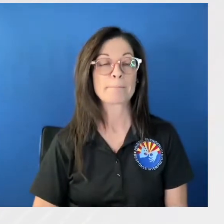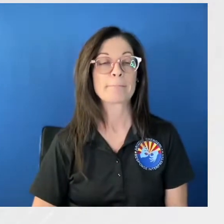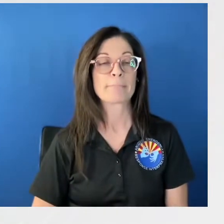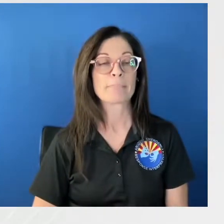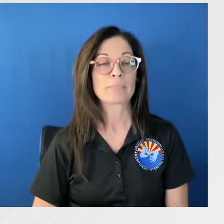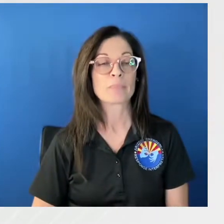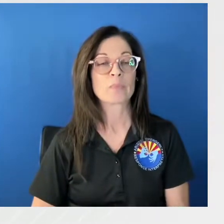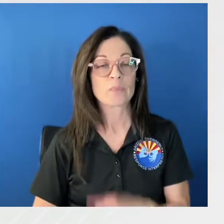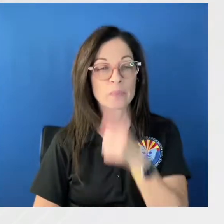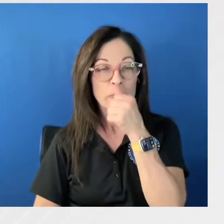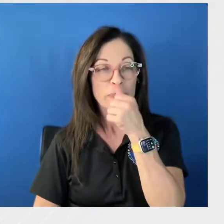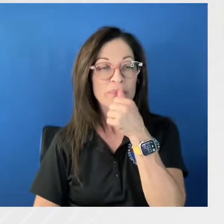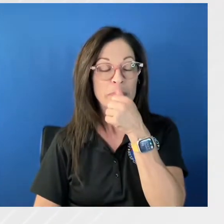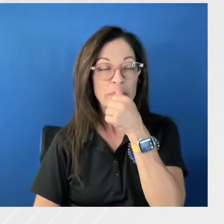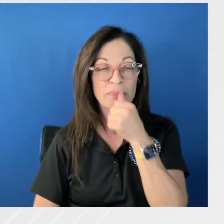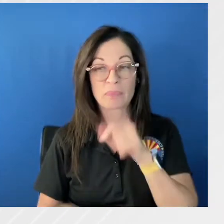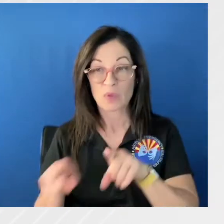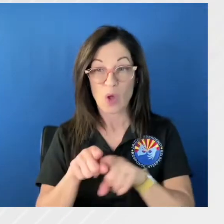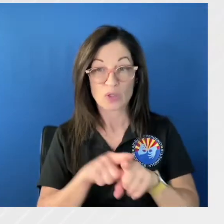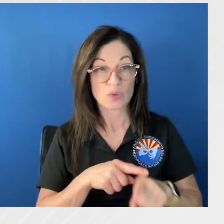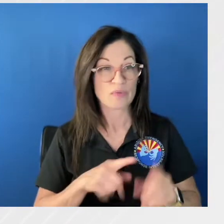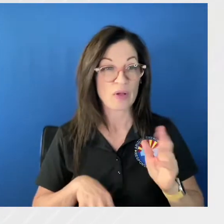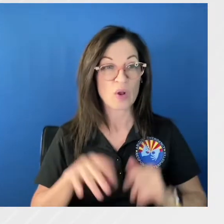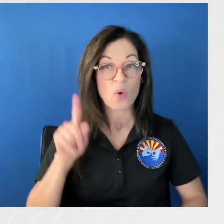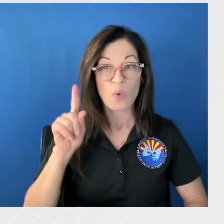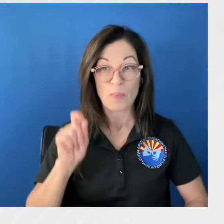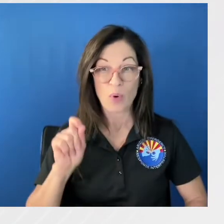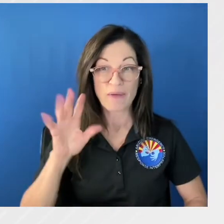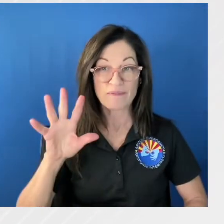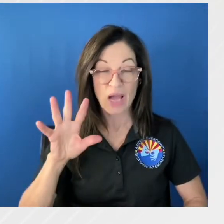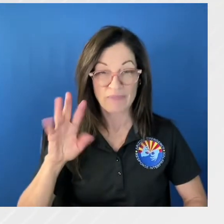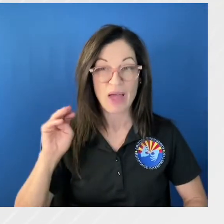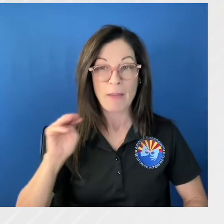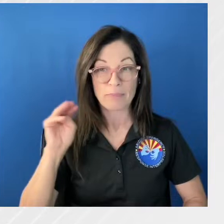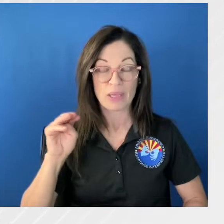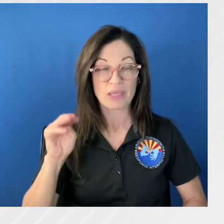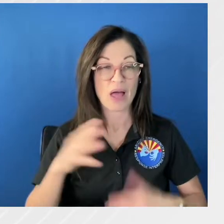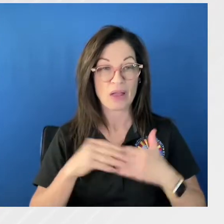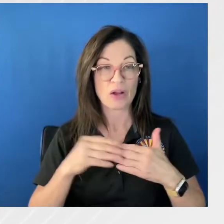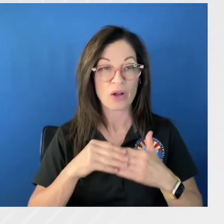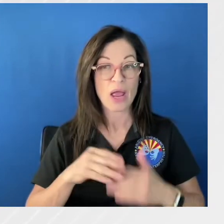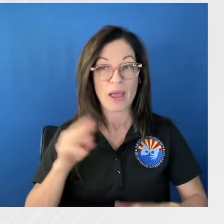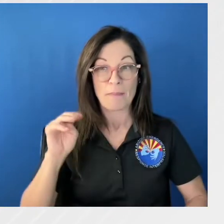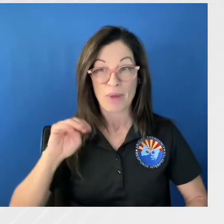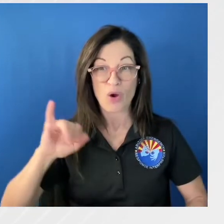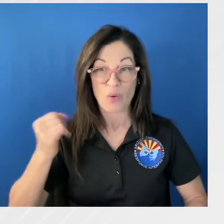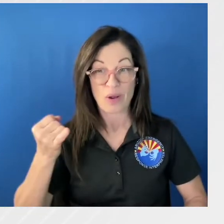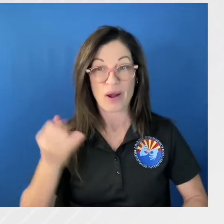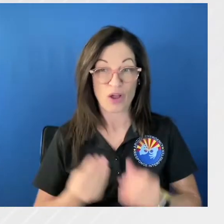We also ran across a $1.5 million marijuana grow on top of this and took care of business there.